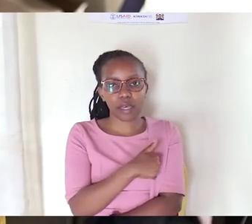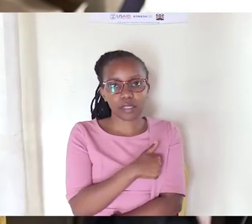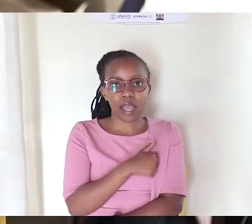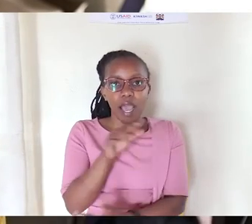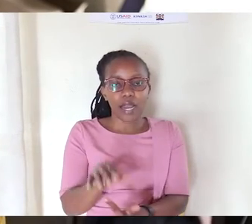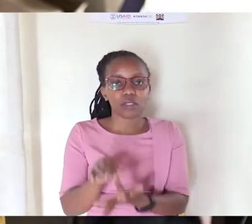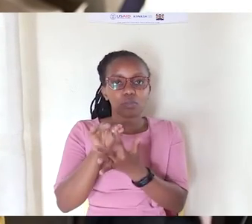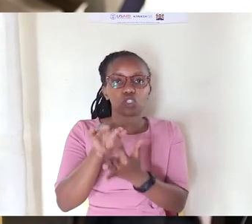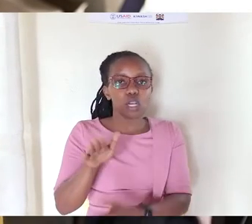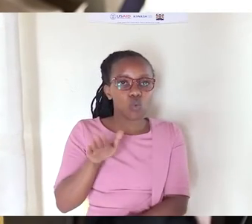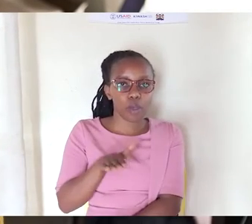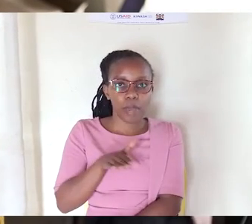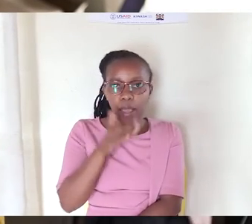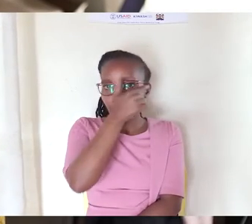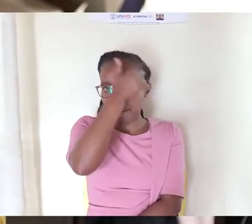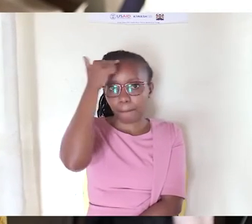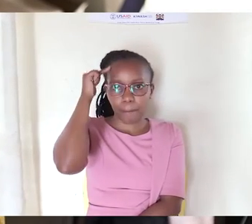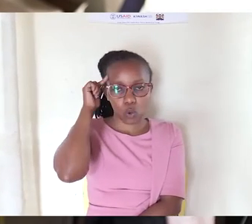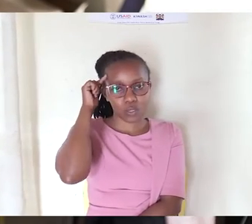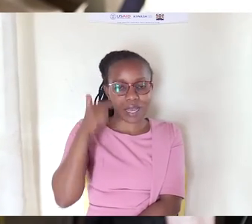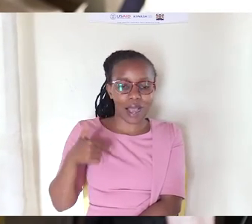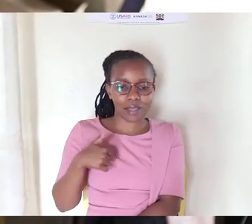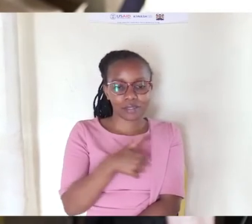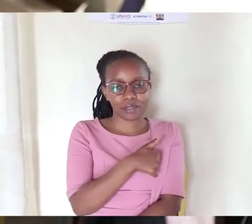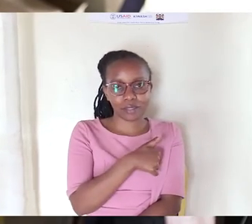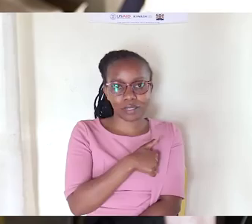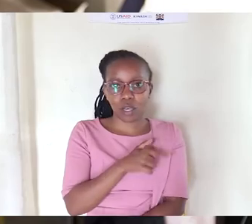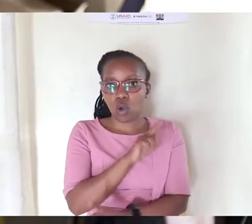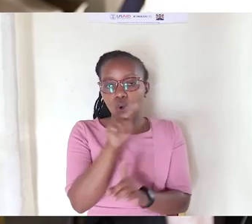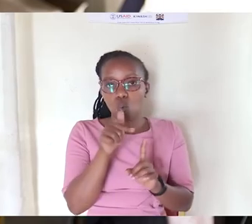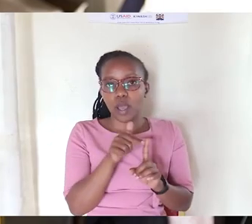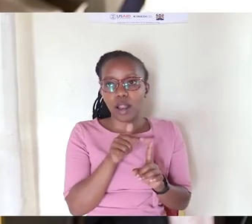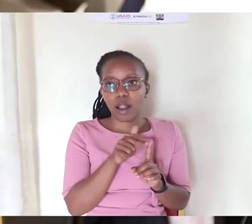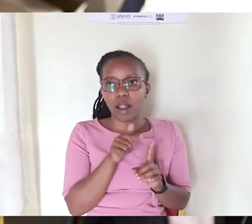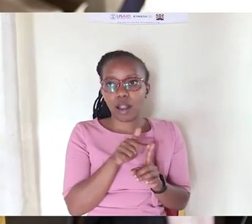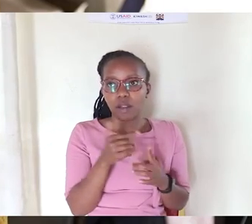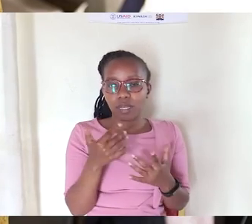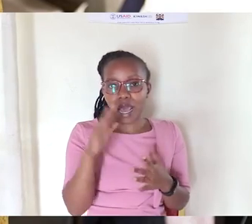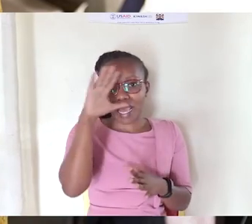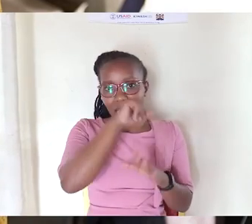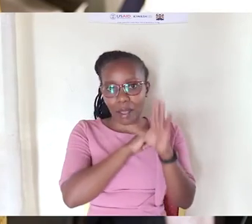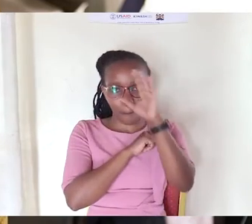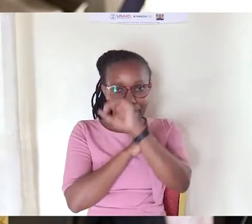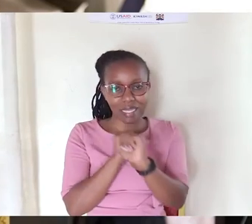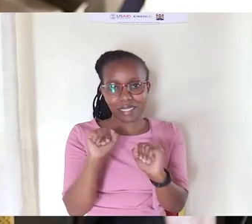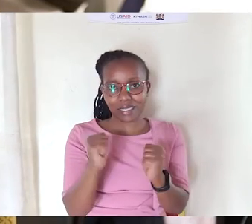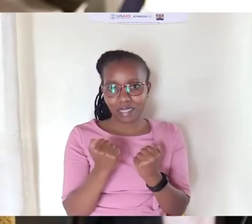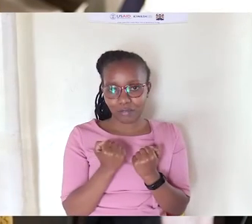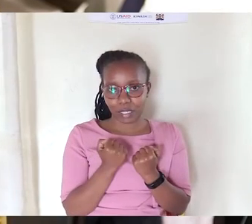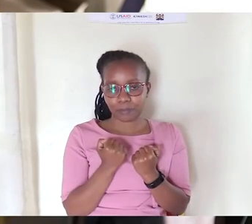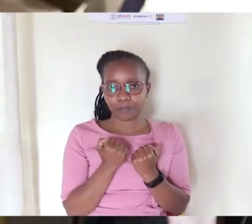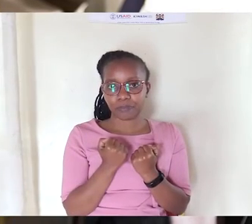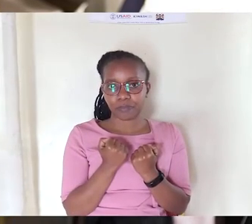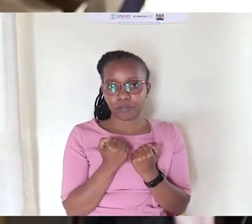women, because of what it means to us, when there is a lack of safety, we